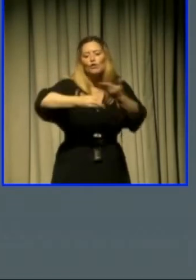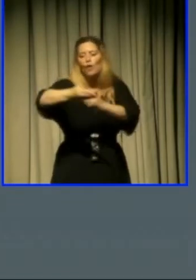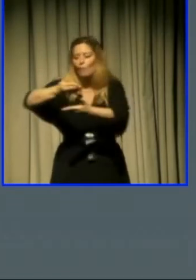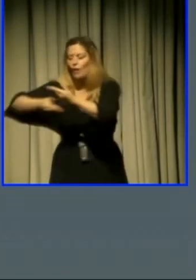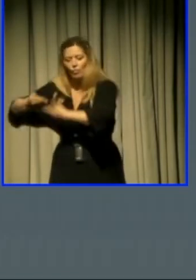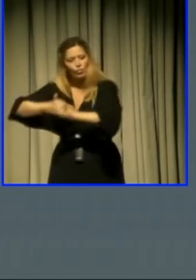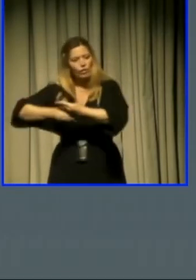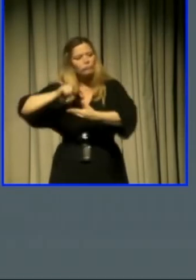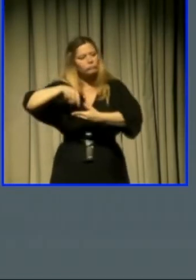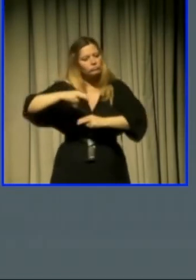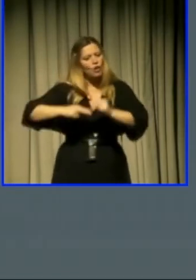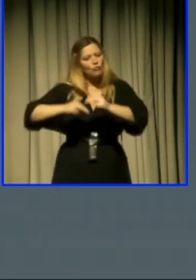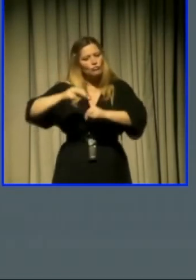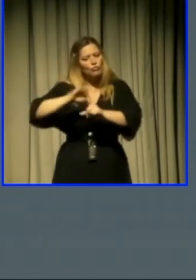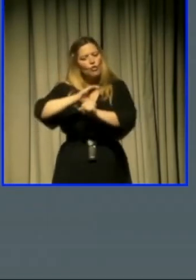work.